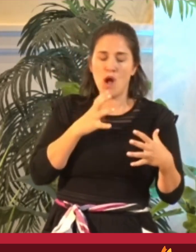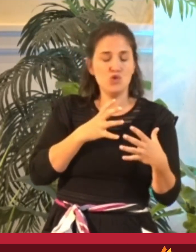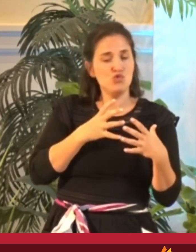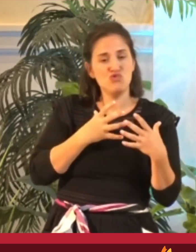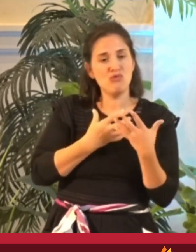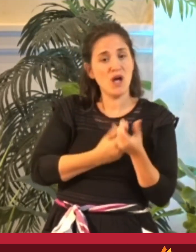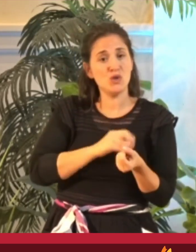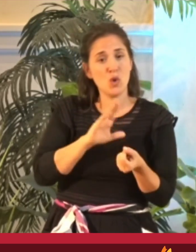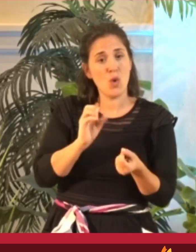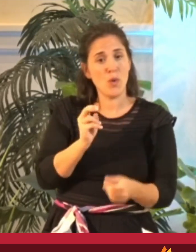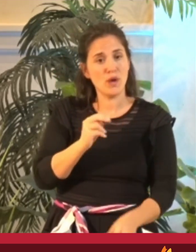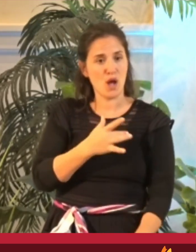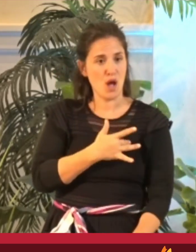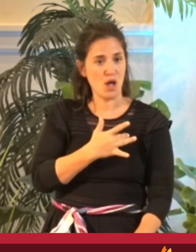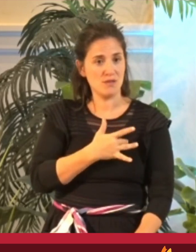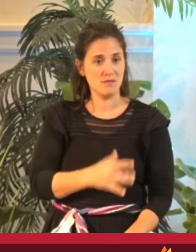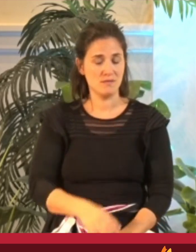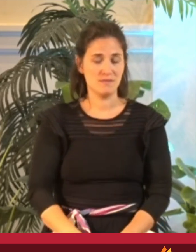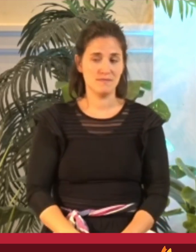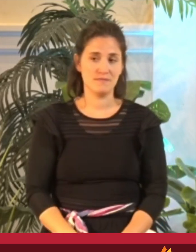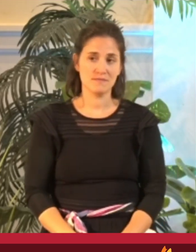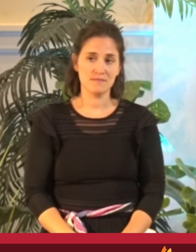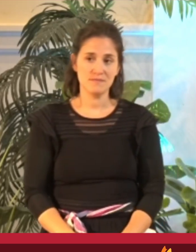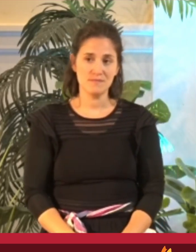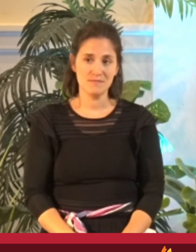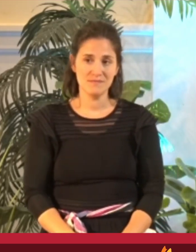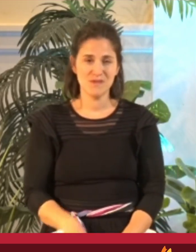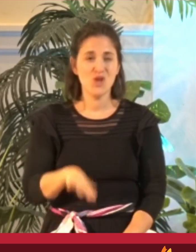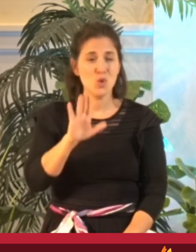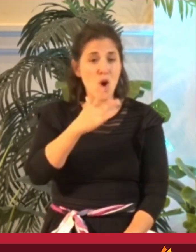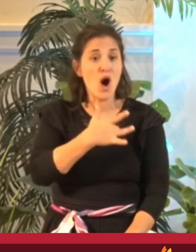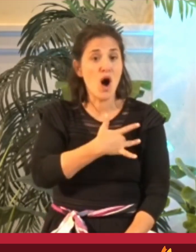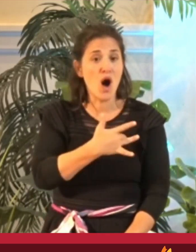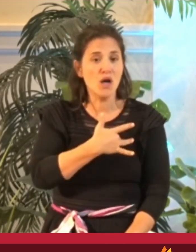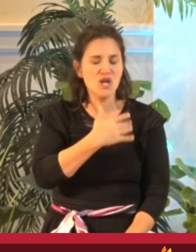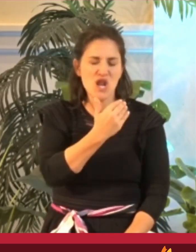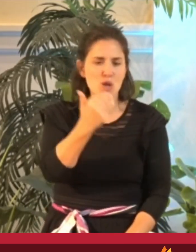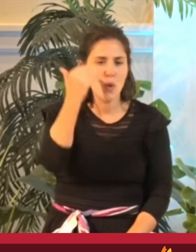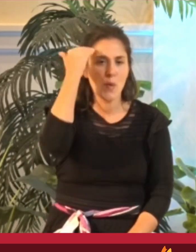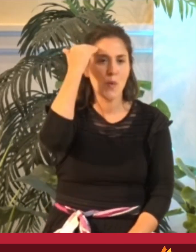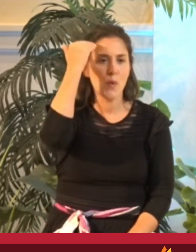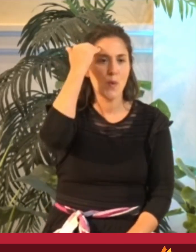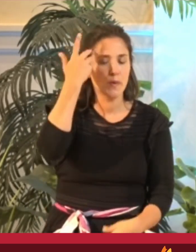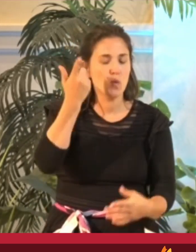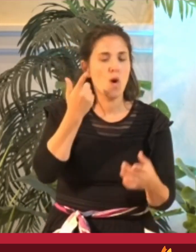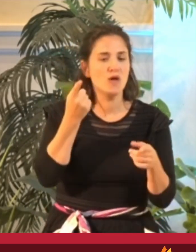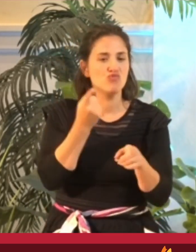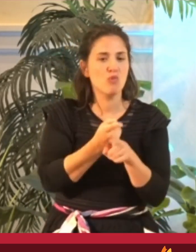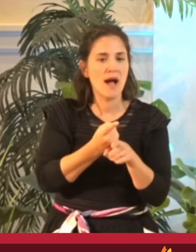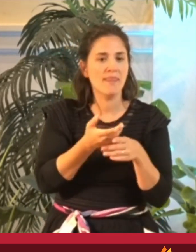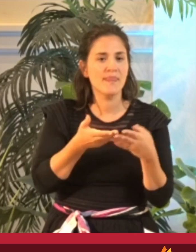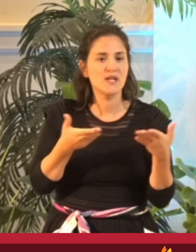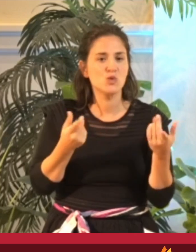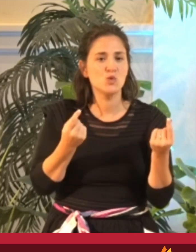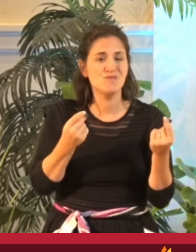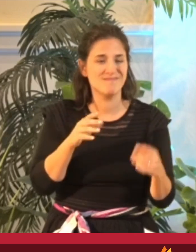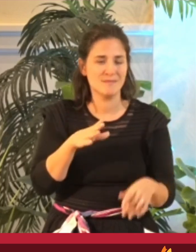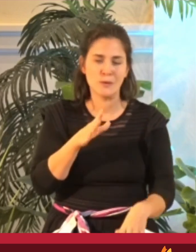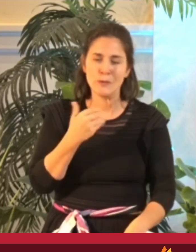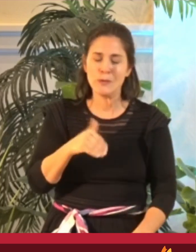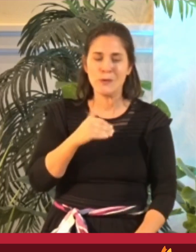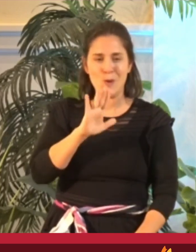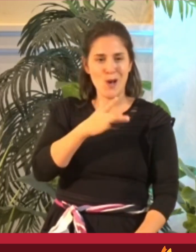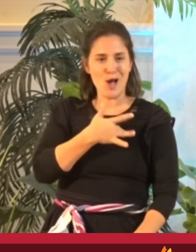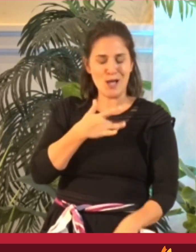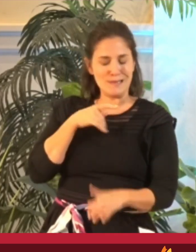They melt far too easily. That pesky heart of yours that actually does give a damn.